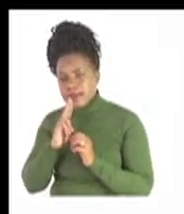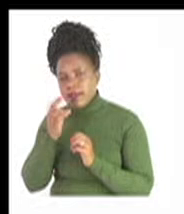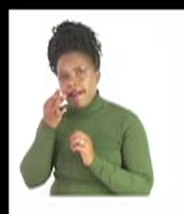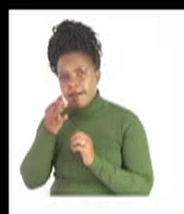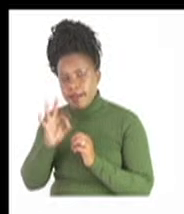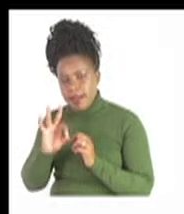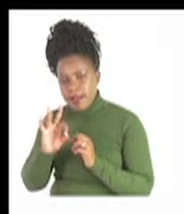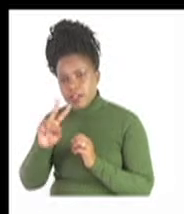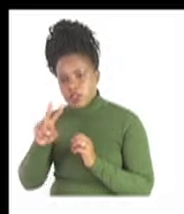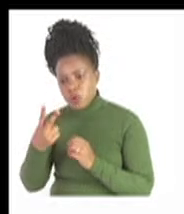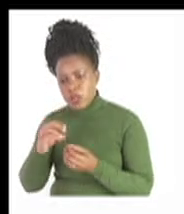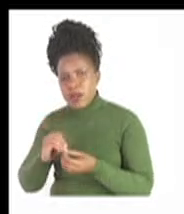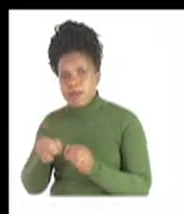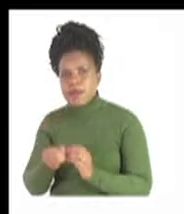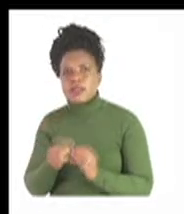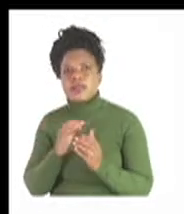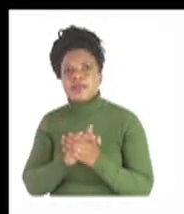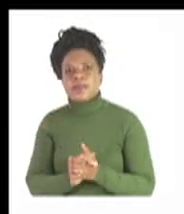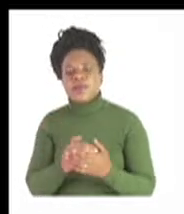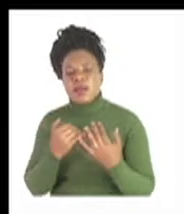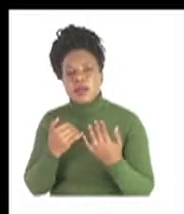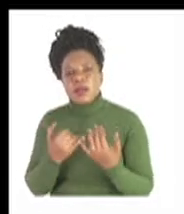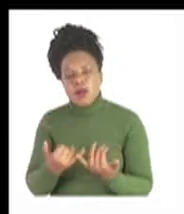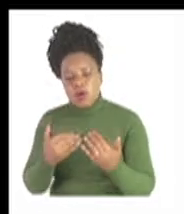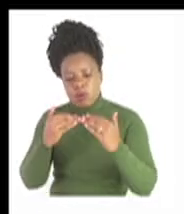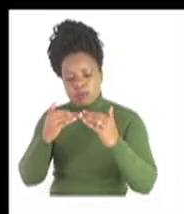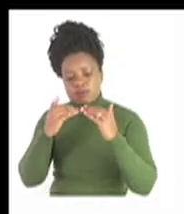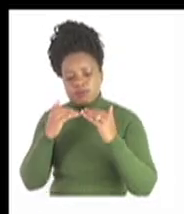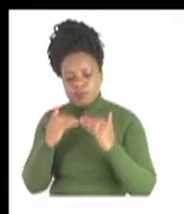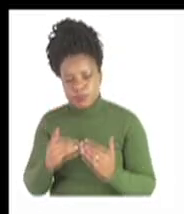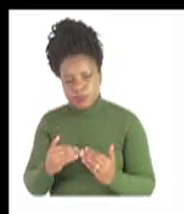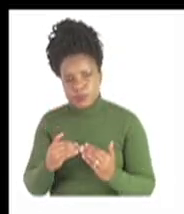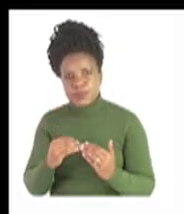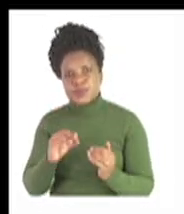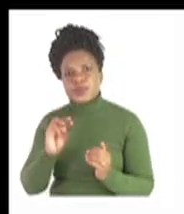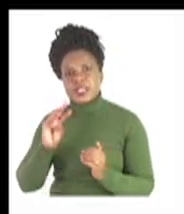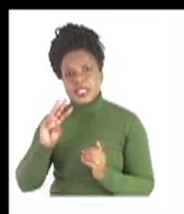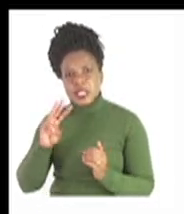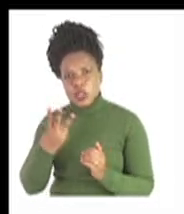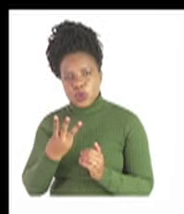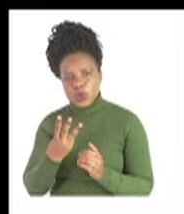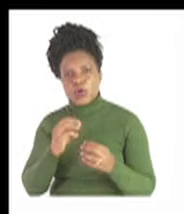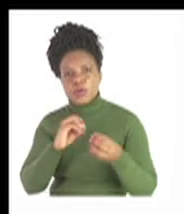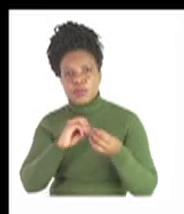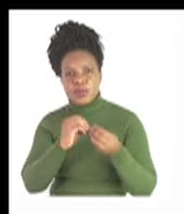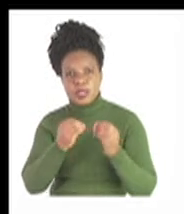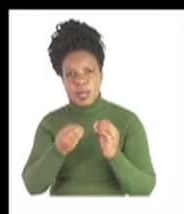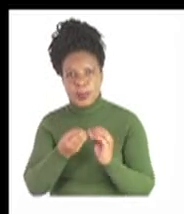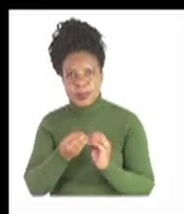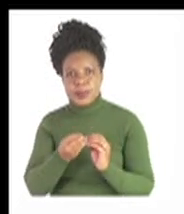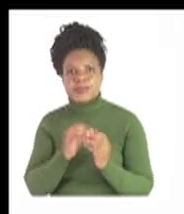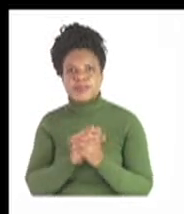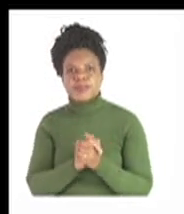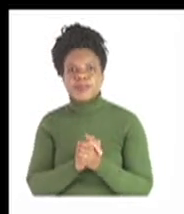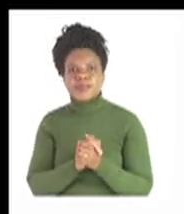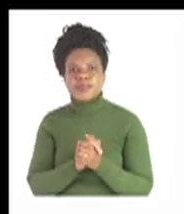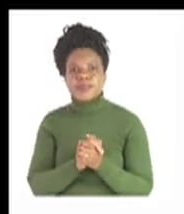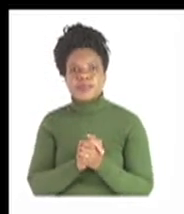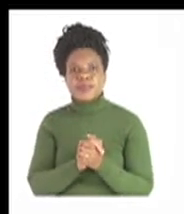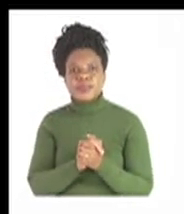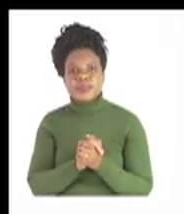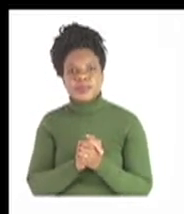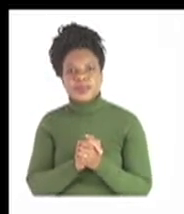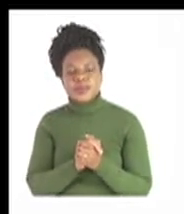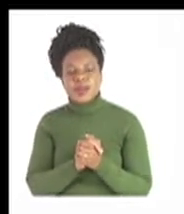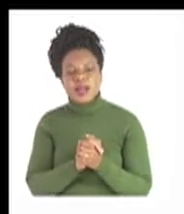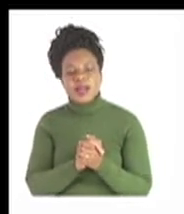We are done with the square numbers, so we have to go to the cube numbers to read through the cube numbers.